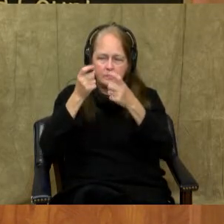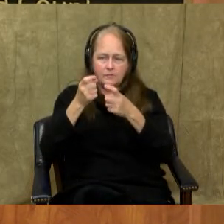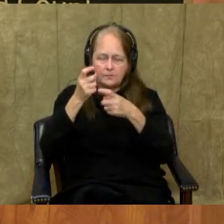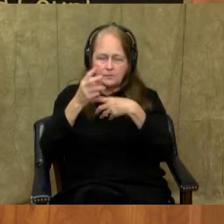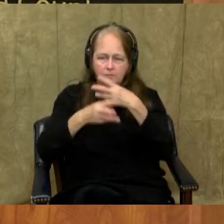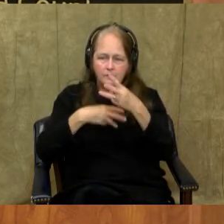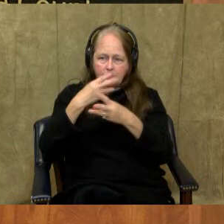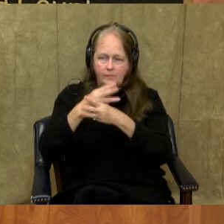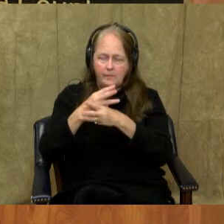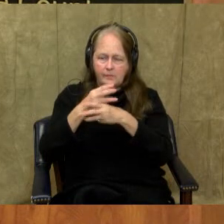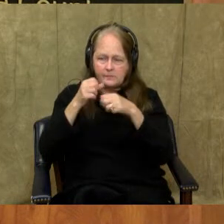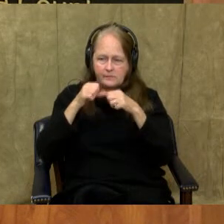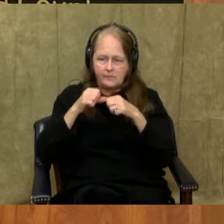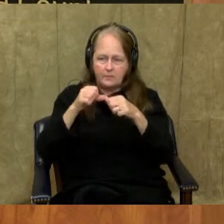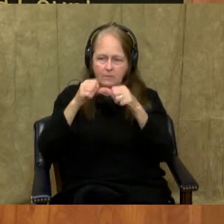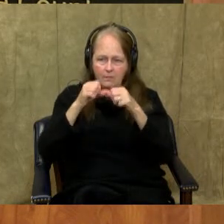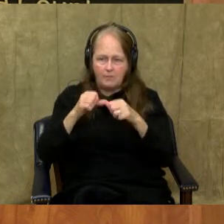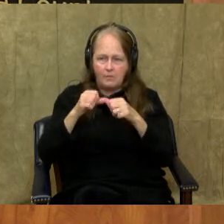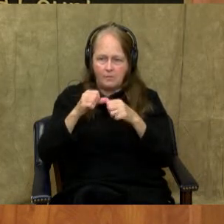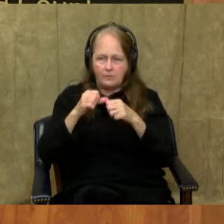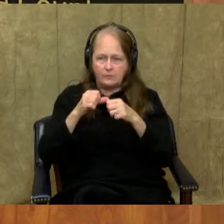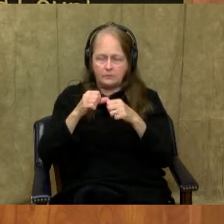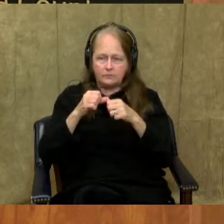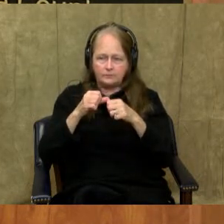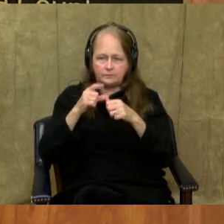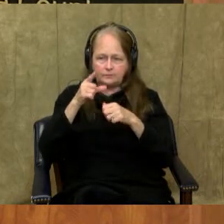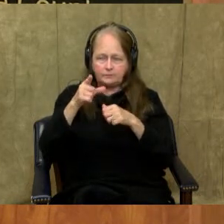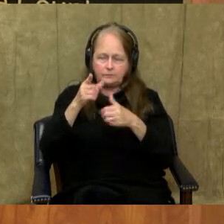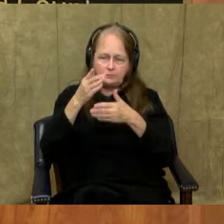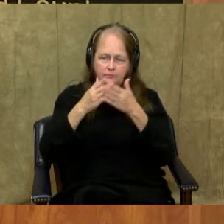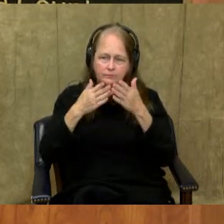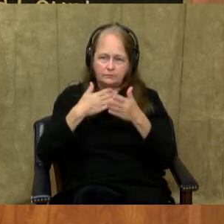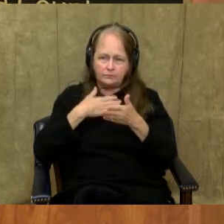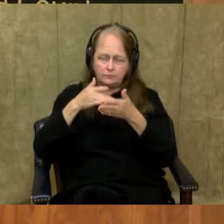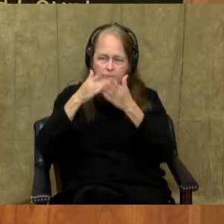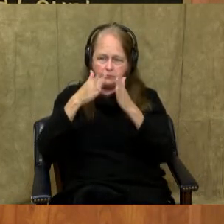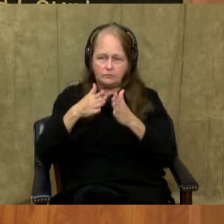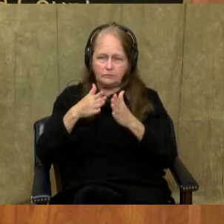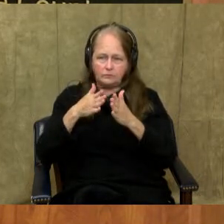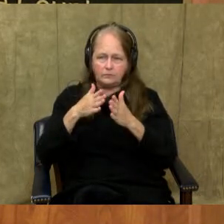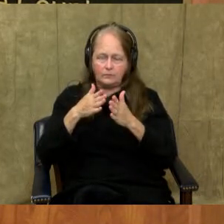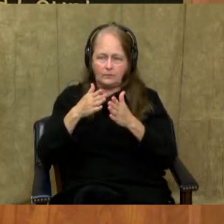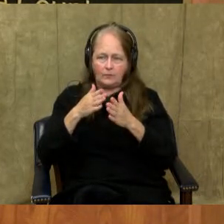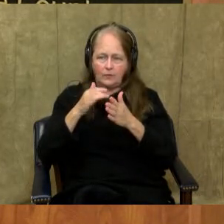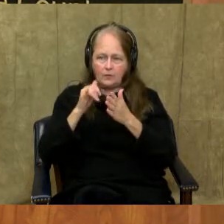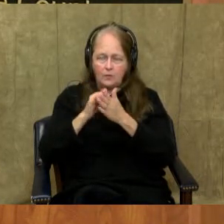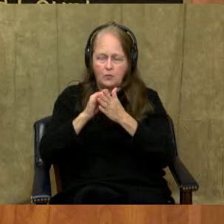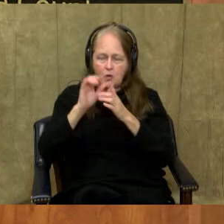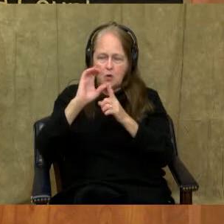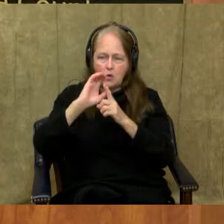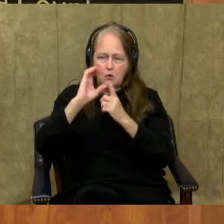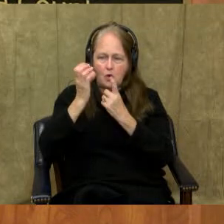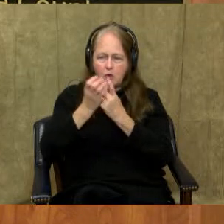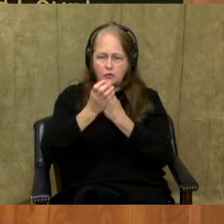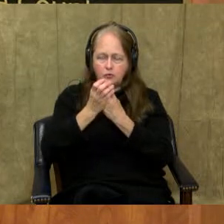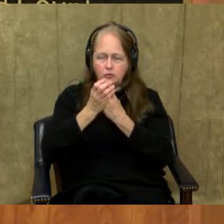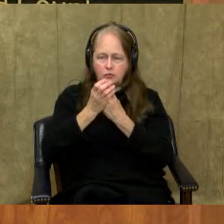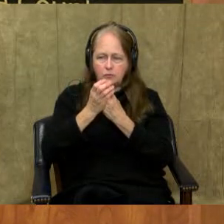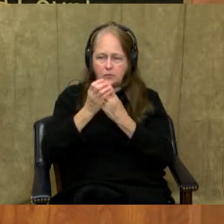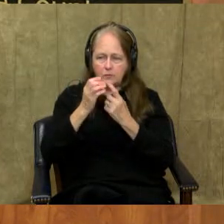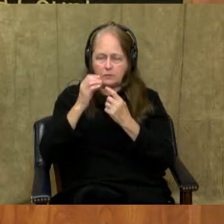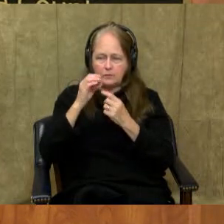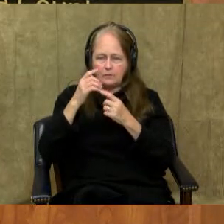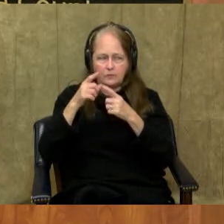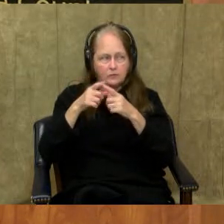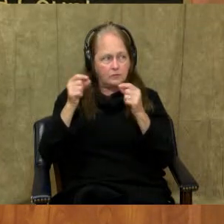and also continuing to contribute. As some of my students like some of the pop culture contributions that come out of